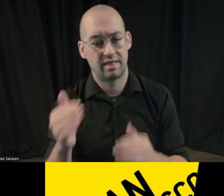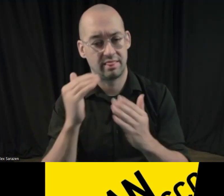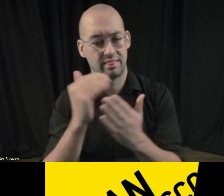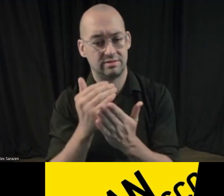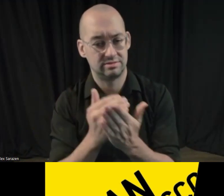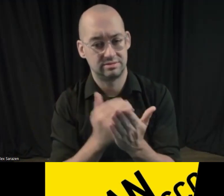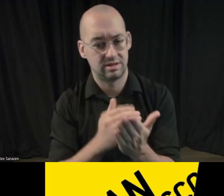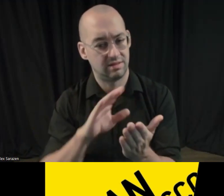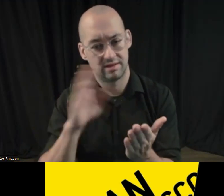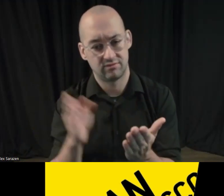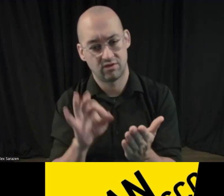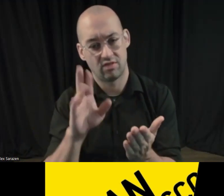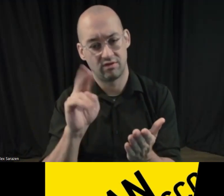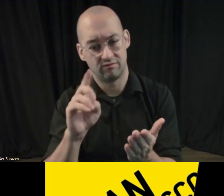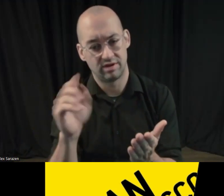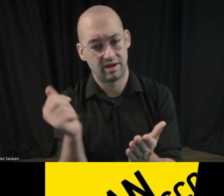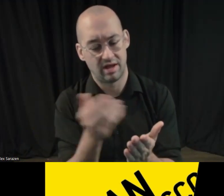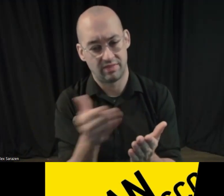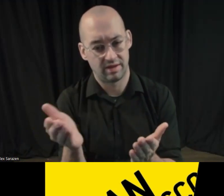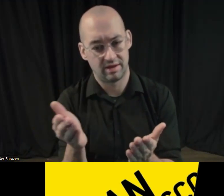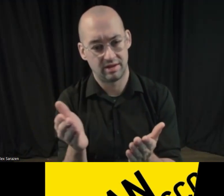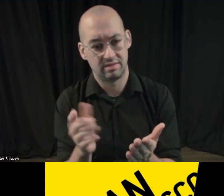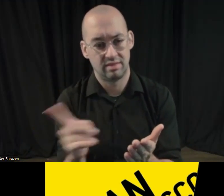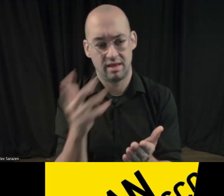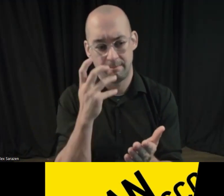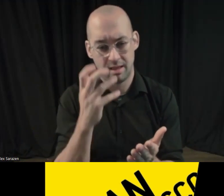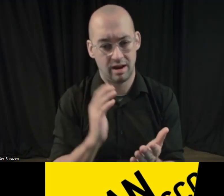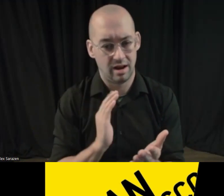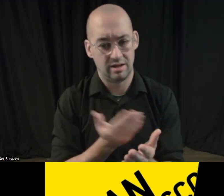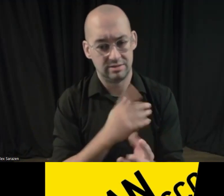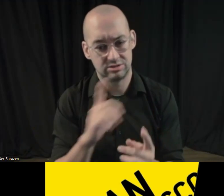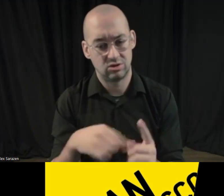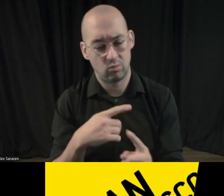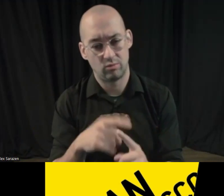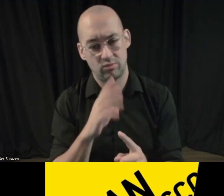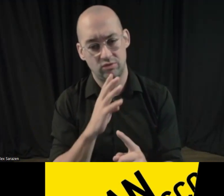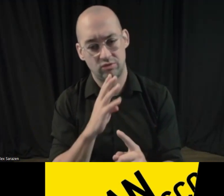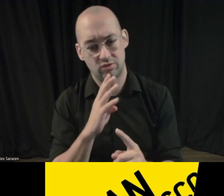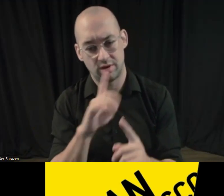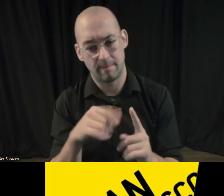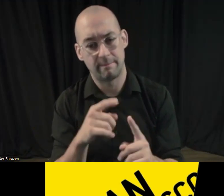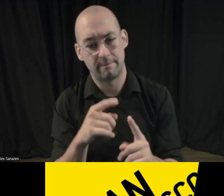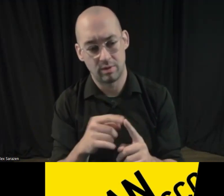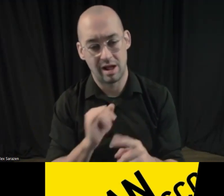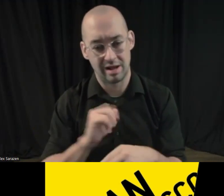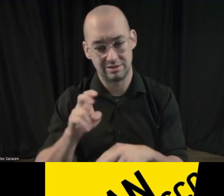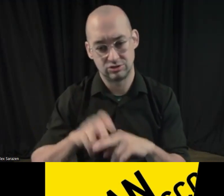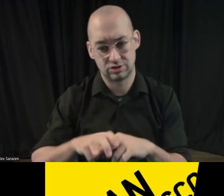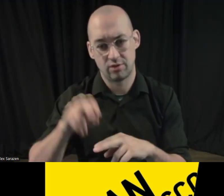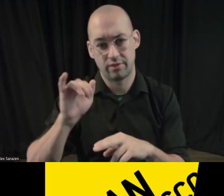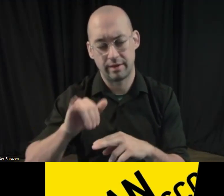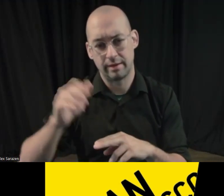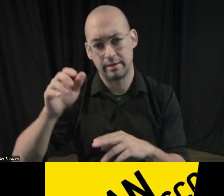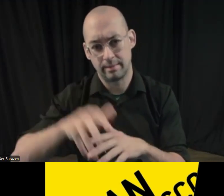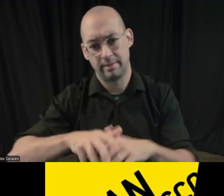never funded anything for it. And then they get mad at us when we talk about, and I chair that committee. And so I